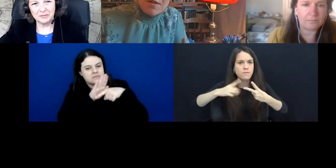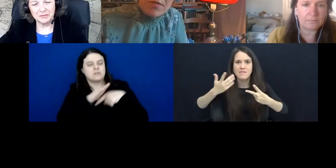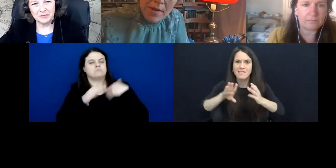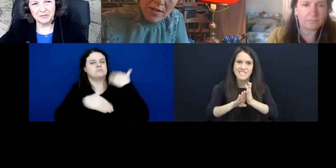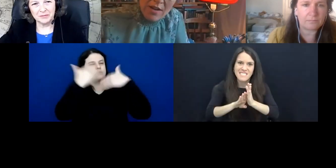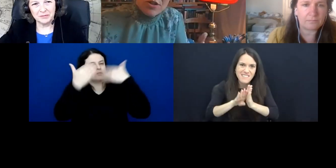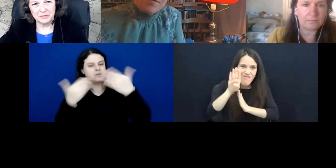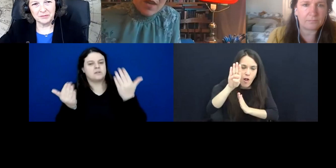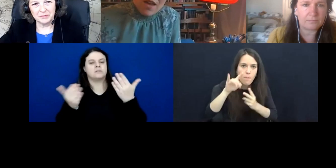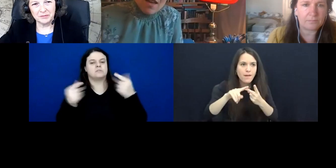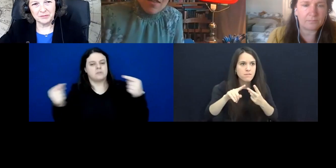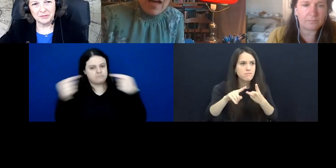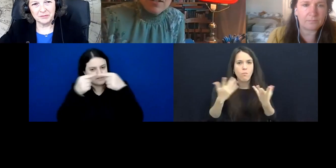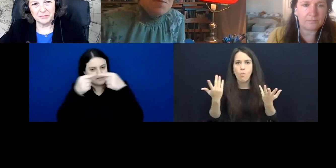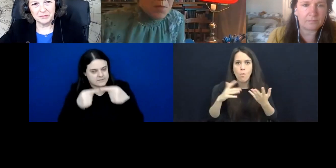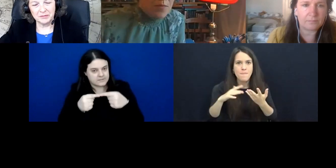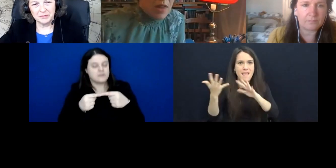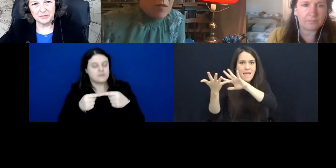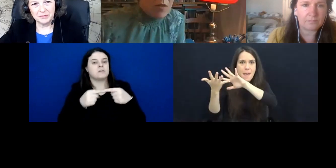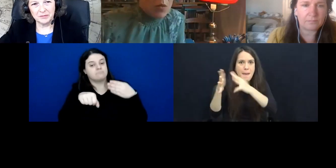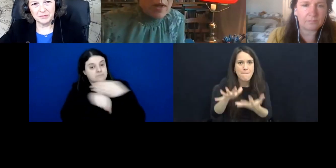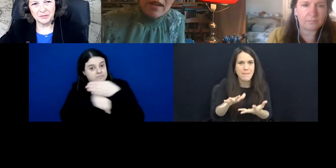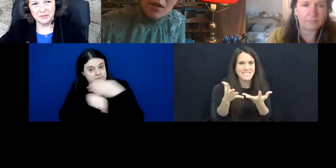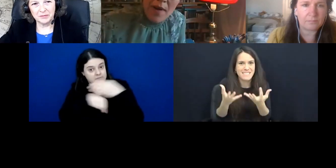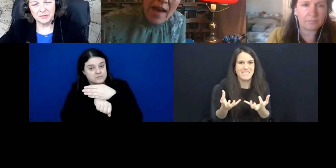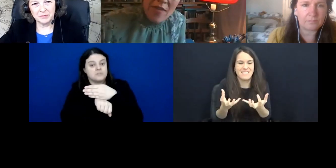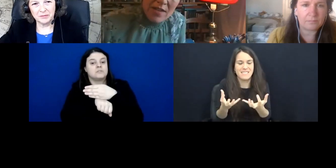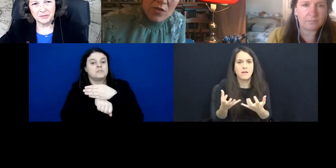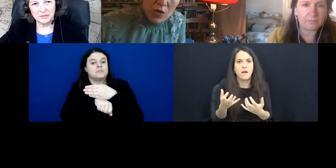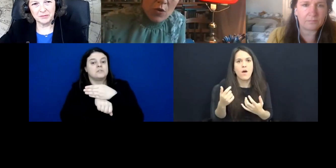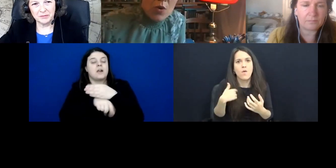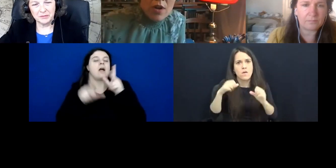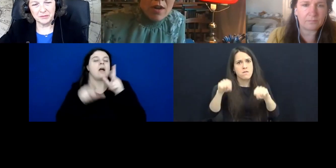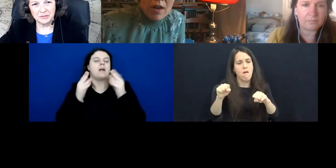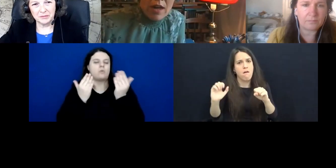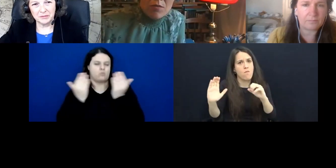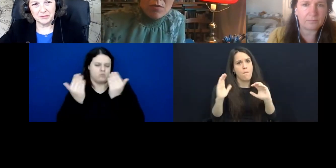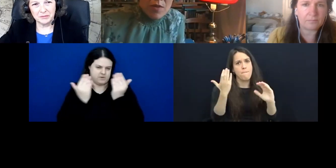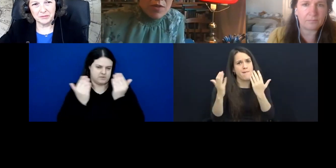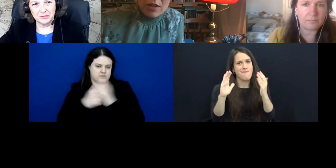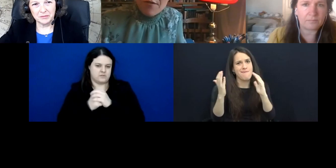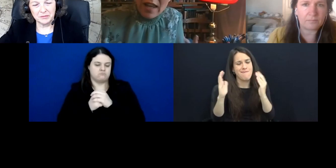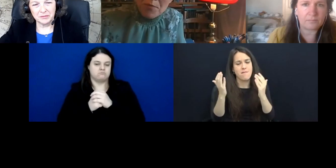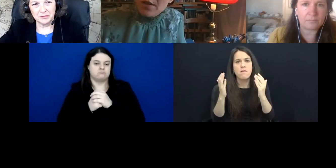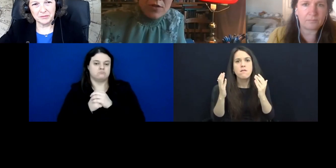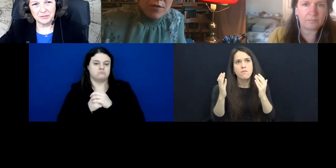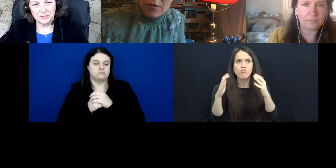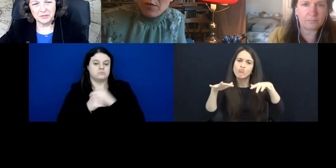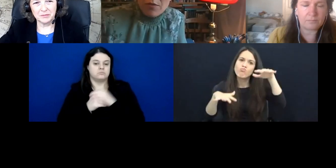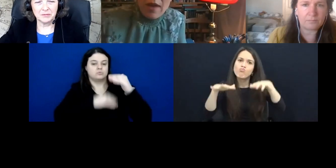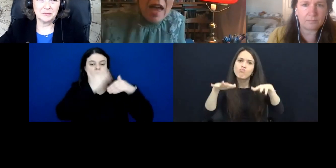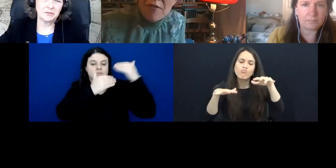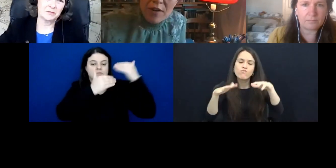development and implementation, that we can compare this to the development